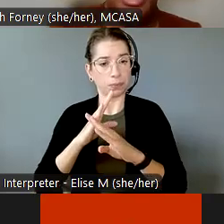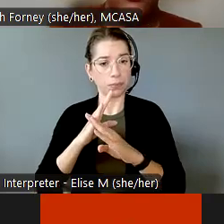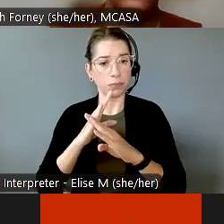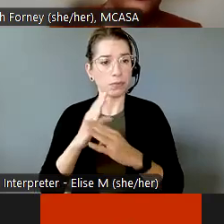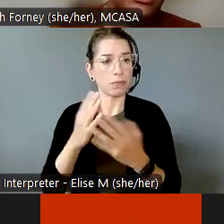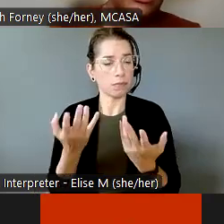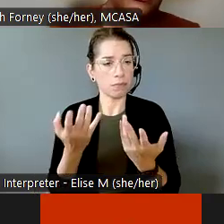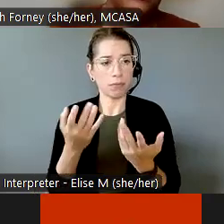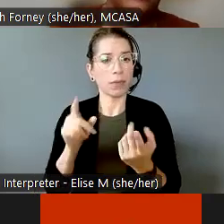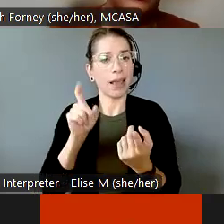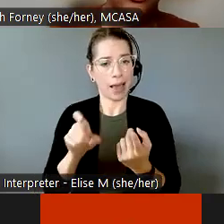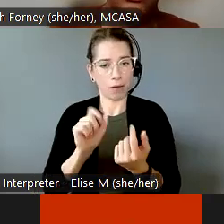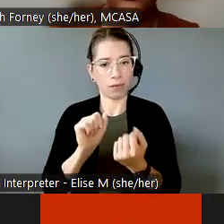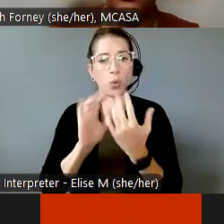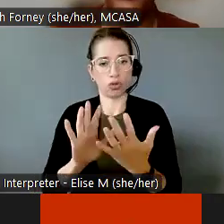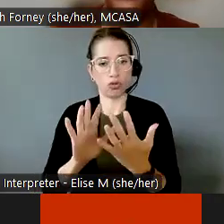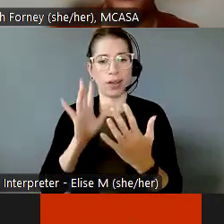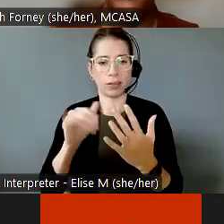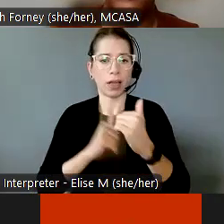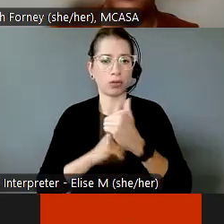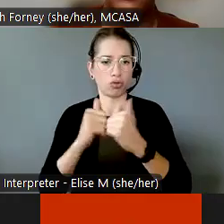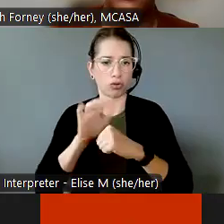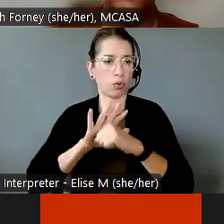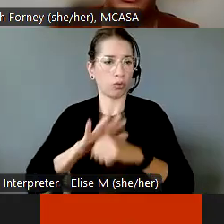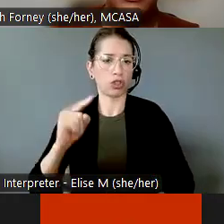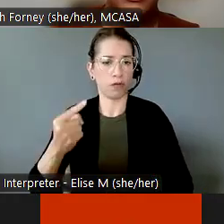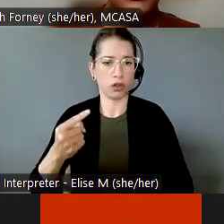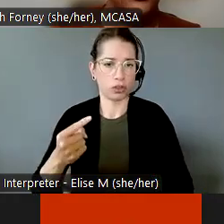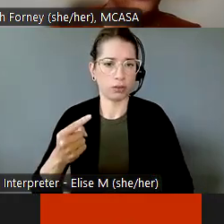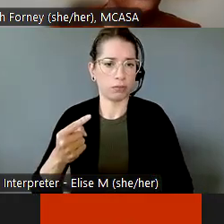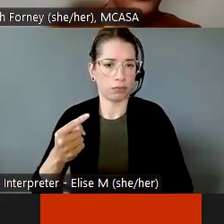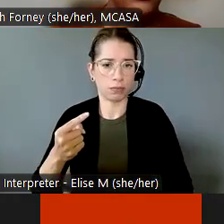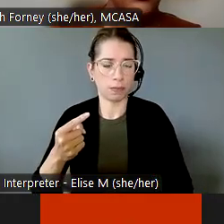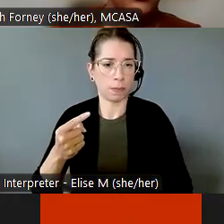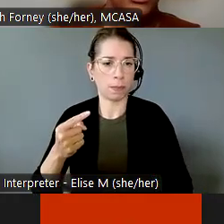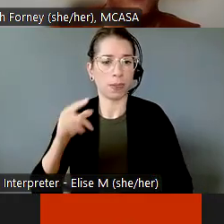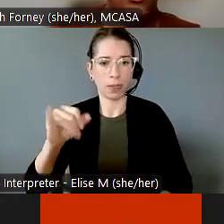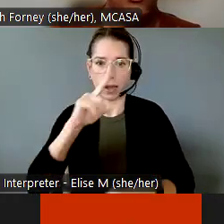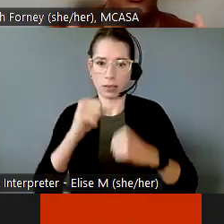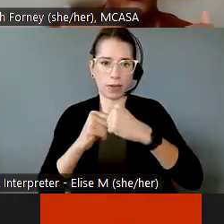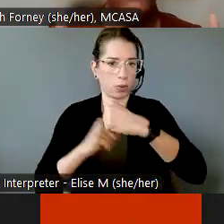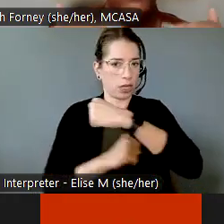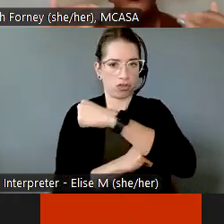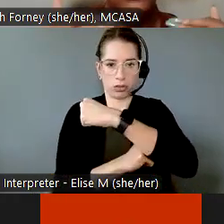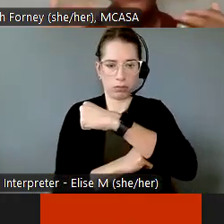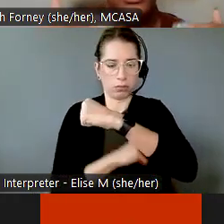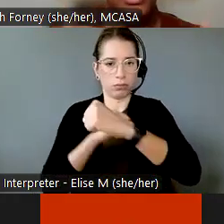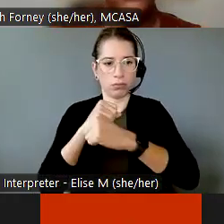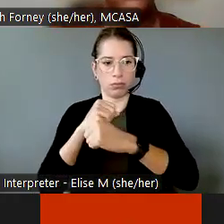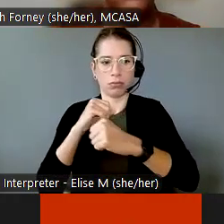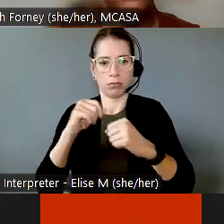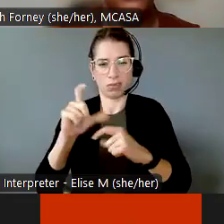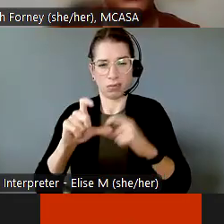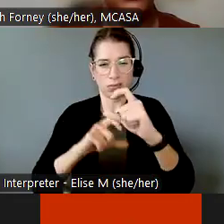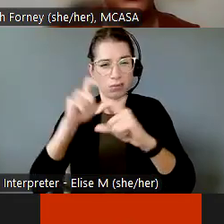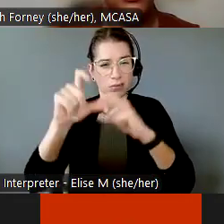violence without addressing that structural oppression because it's the root of all of the work that we have